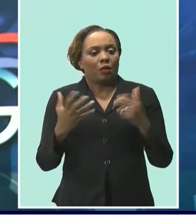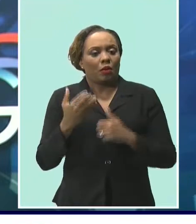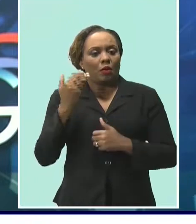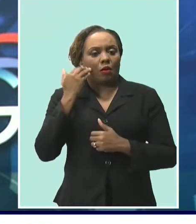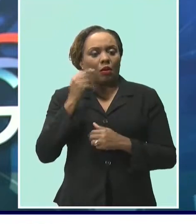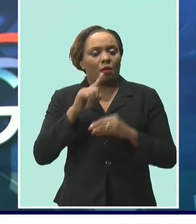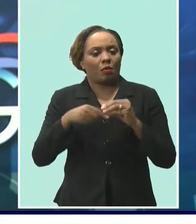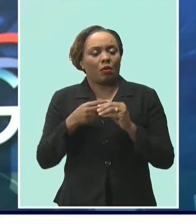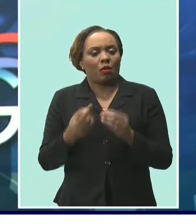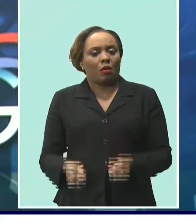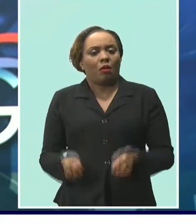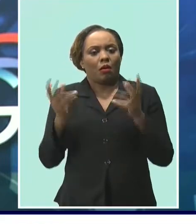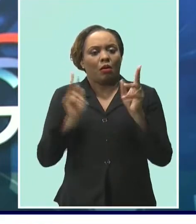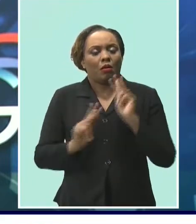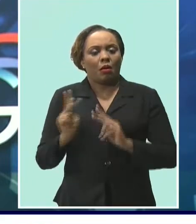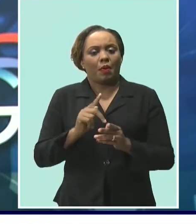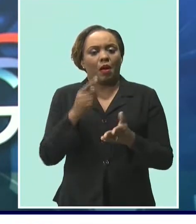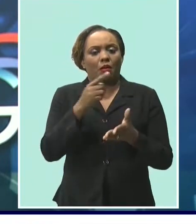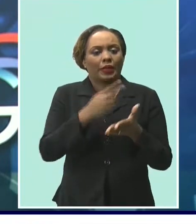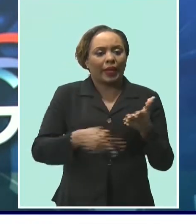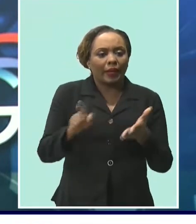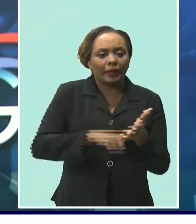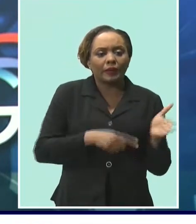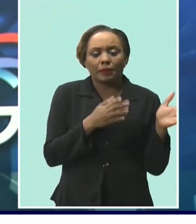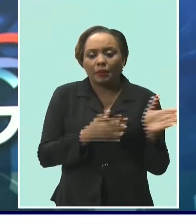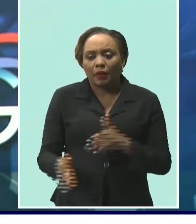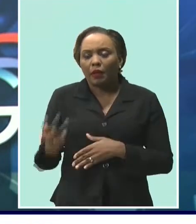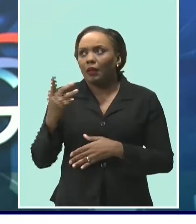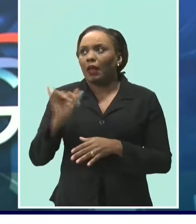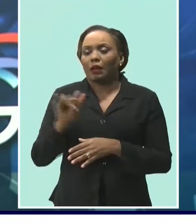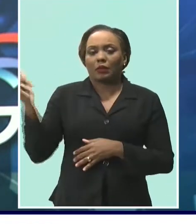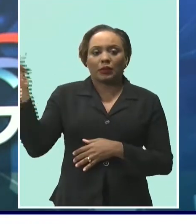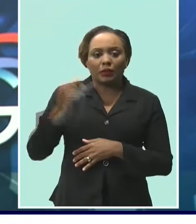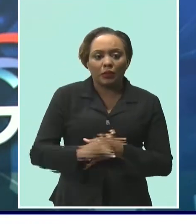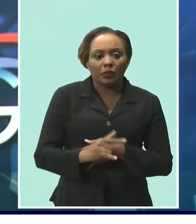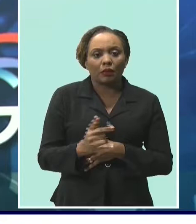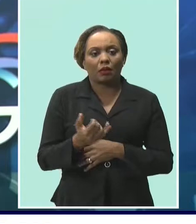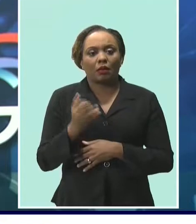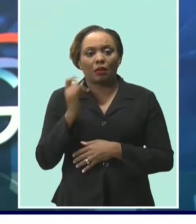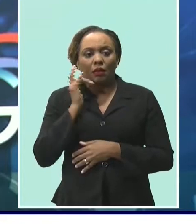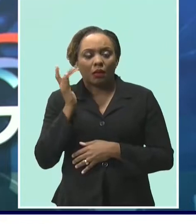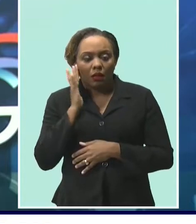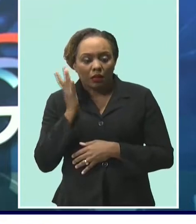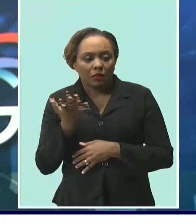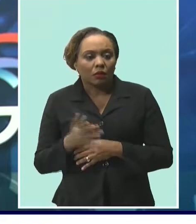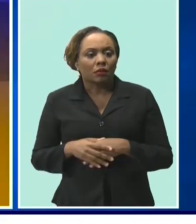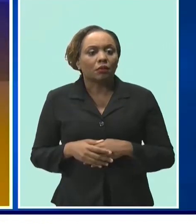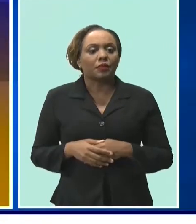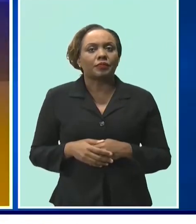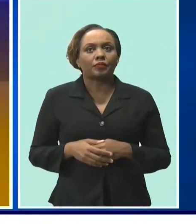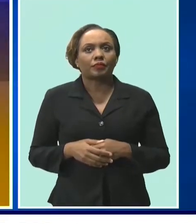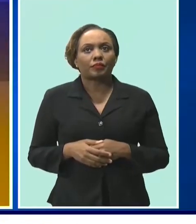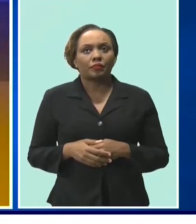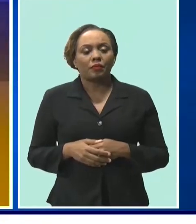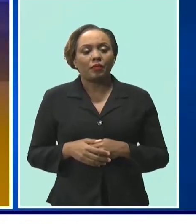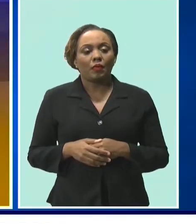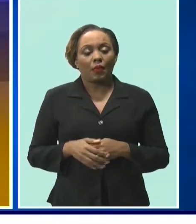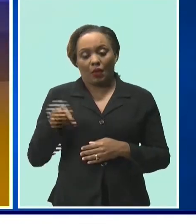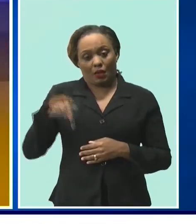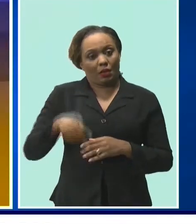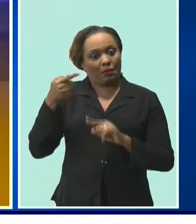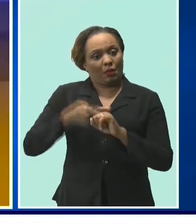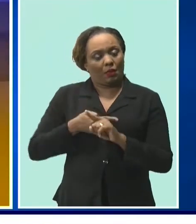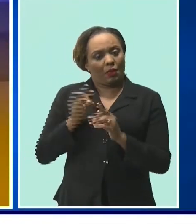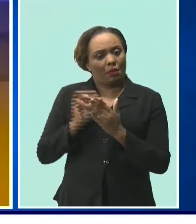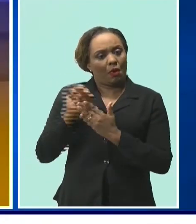about cancellations and forward bookings. To date, 49 out of 81 have responded. Just for March alone,